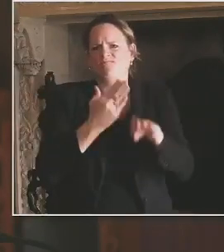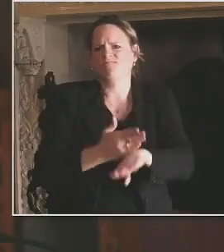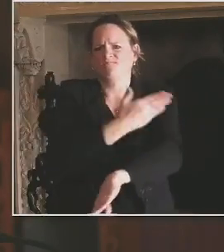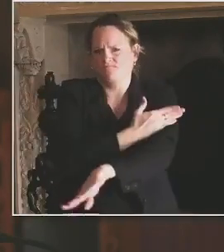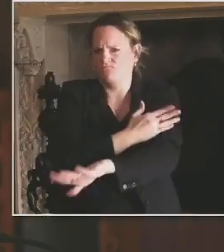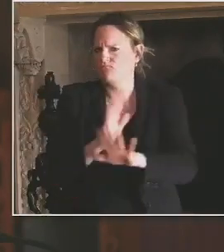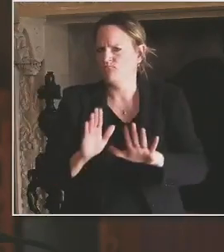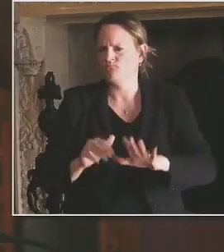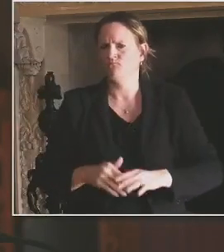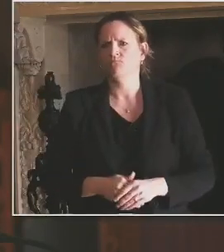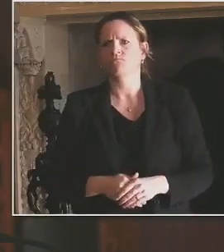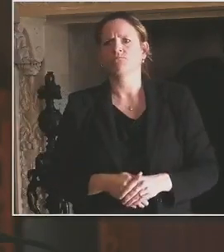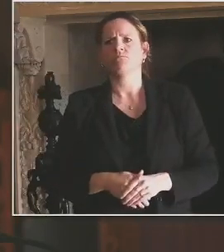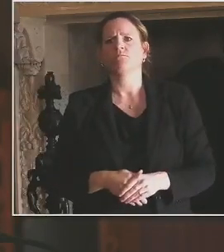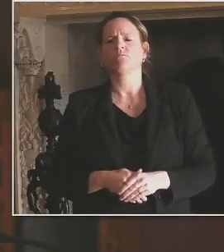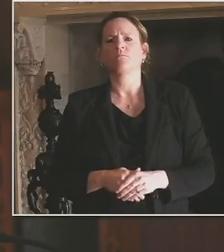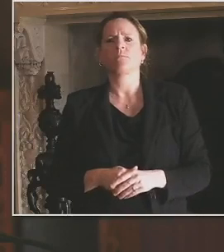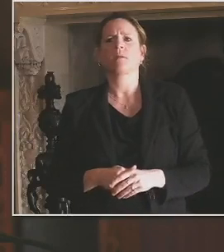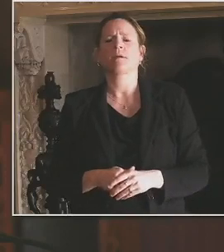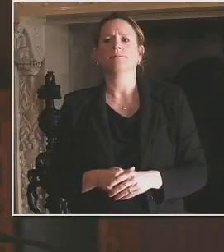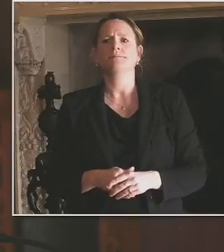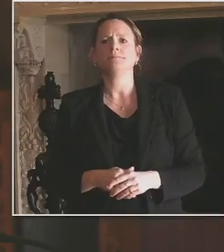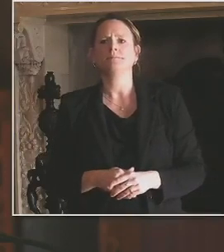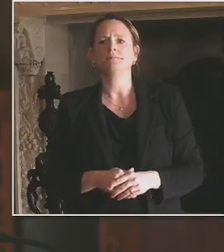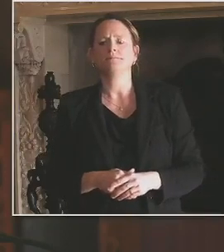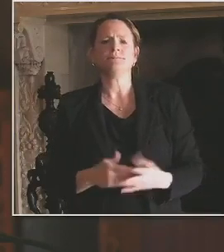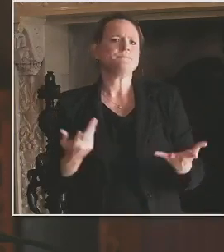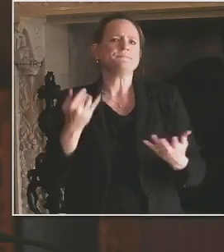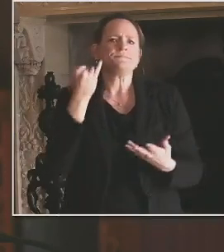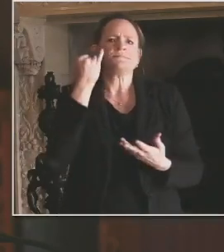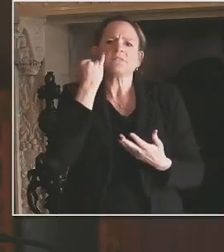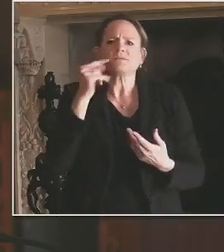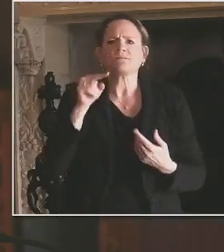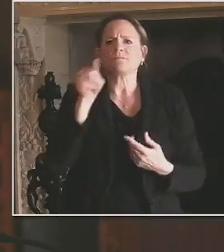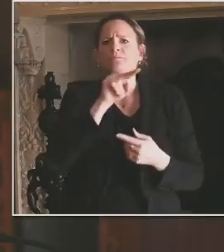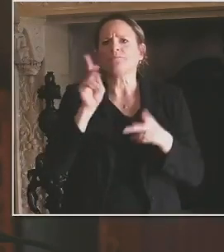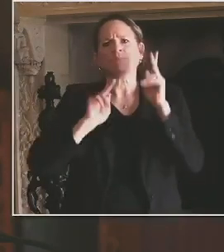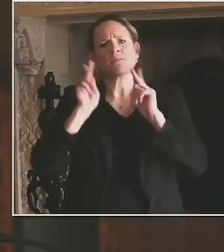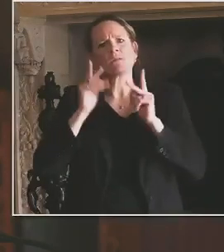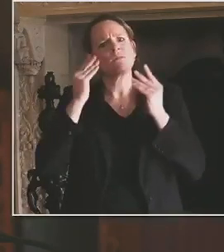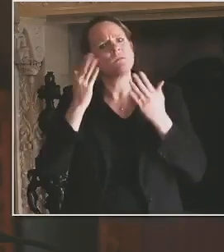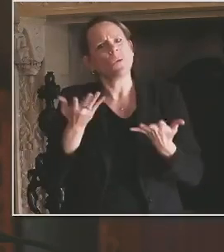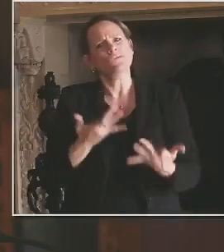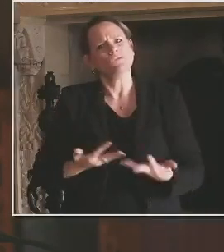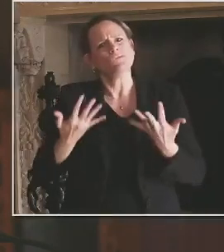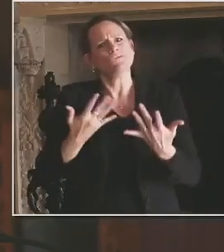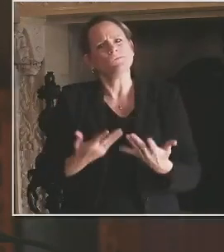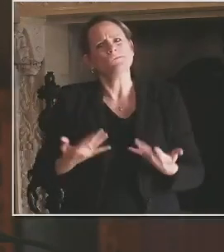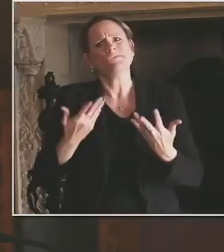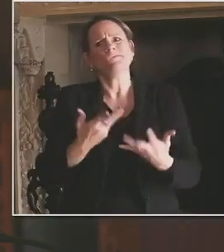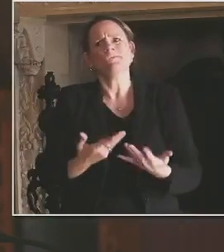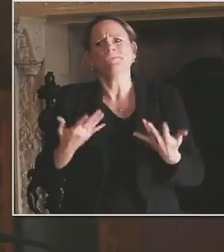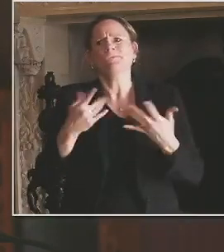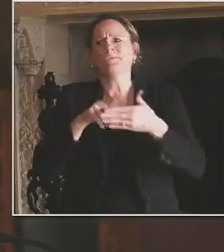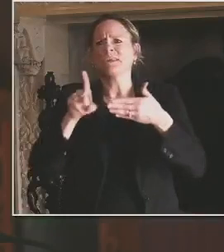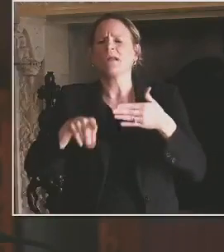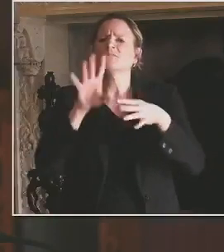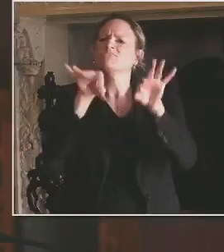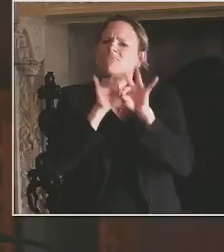if folks are not getting results timely, I would encourage them to call. Sometimes there are anomalies in the tests,